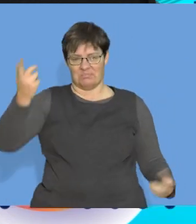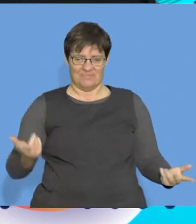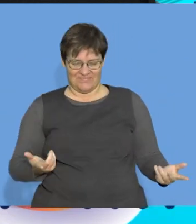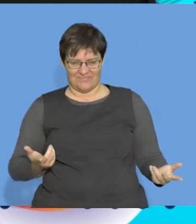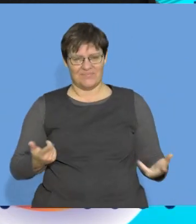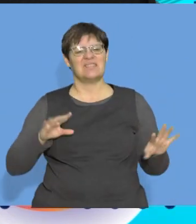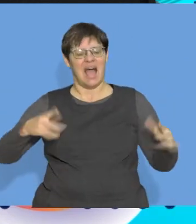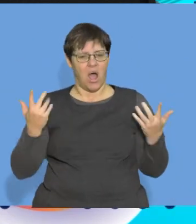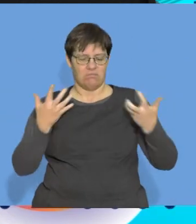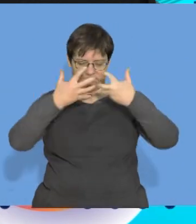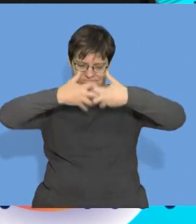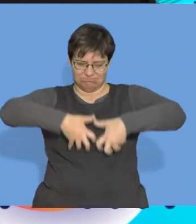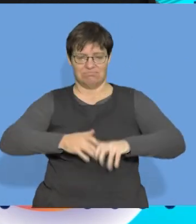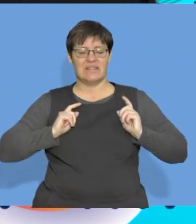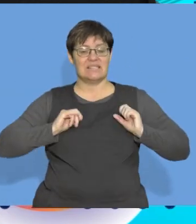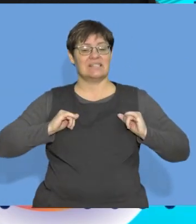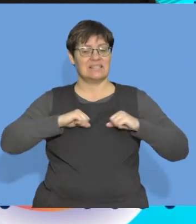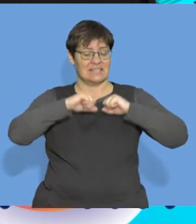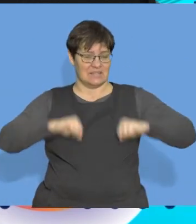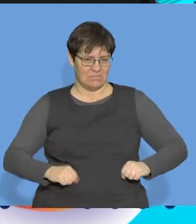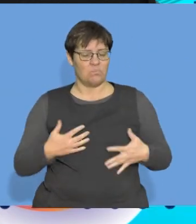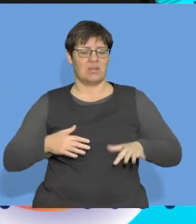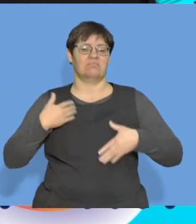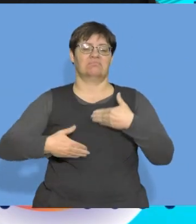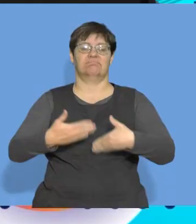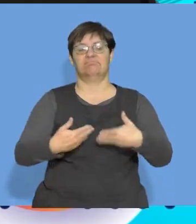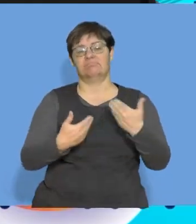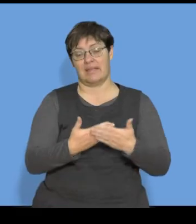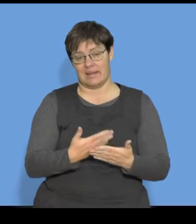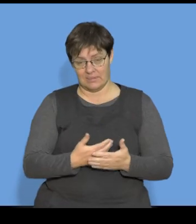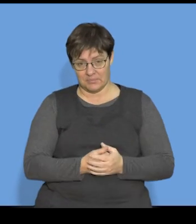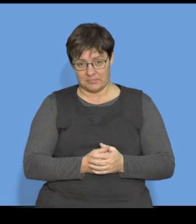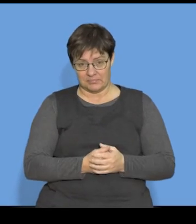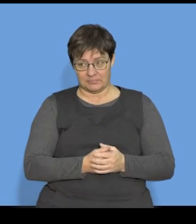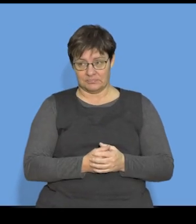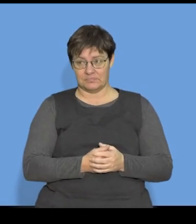work together in our system to keep us going.